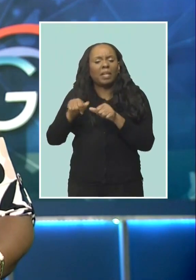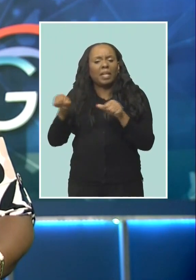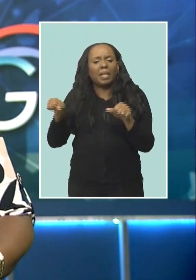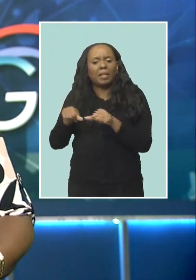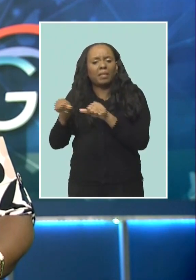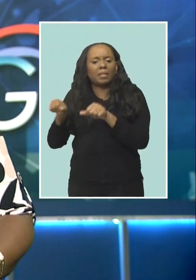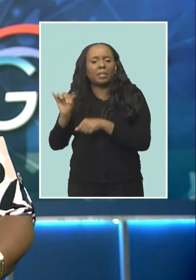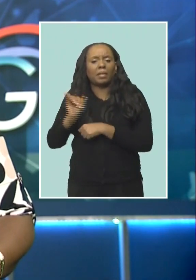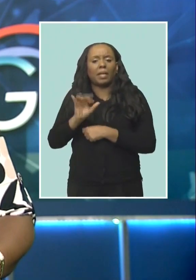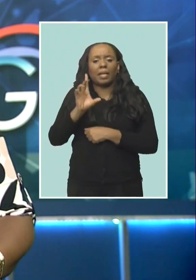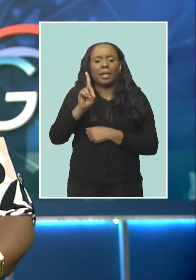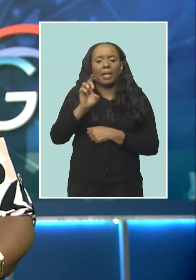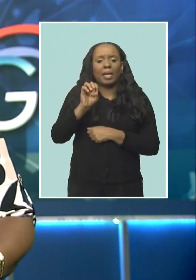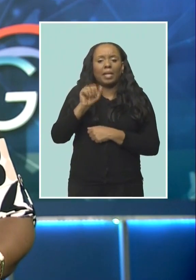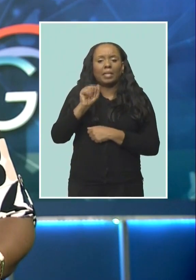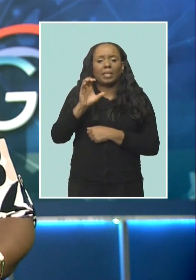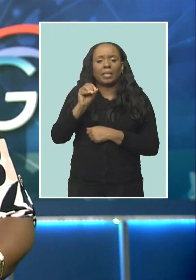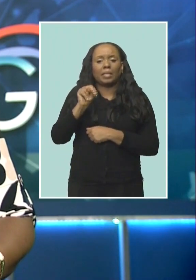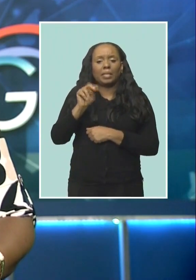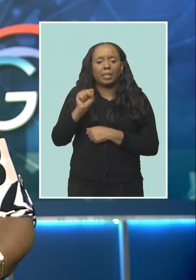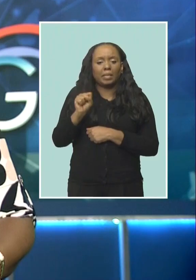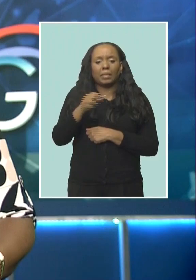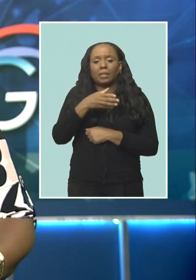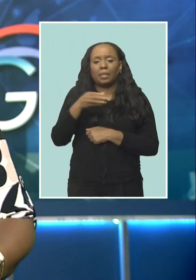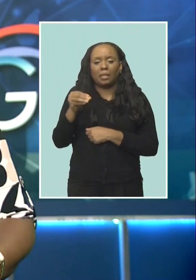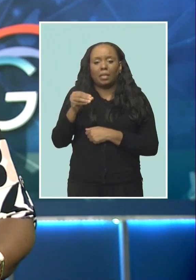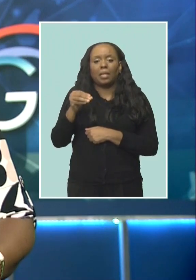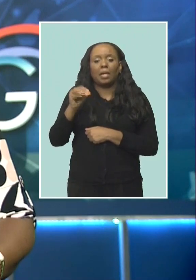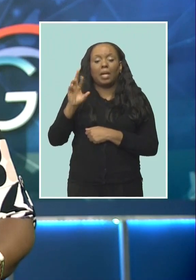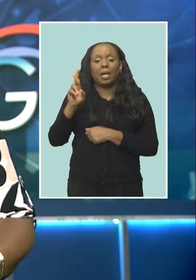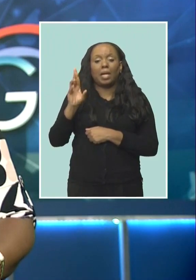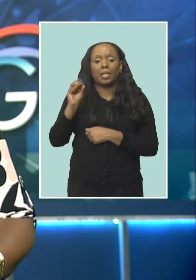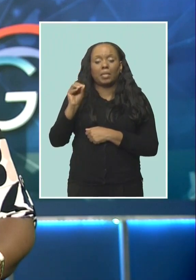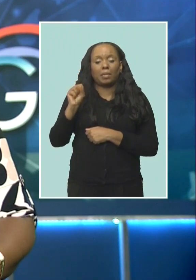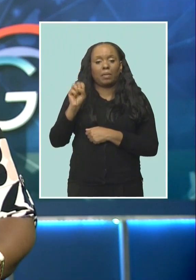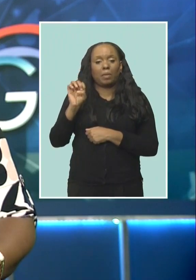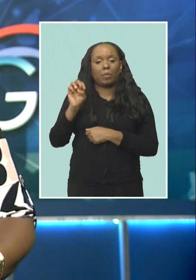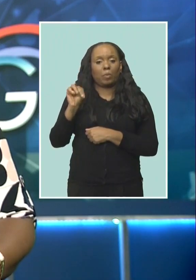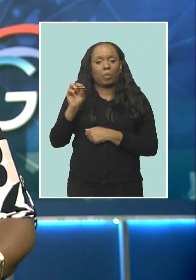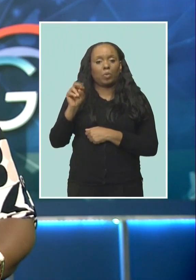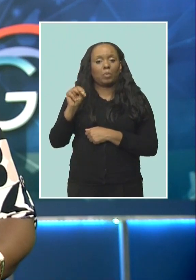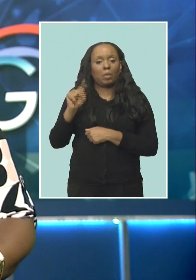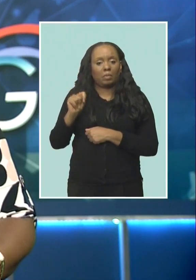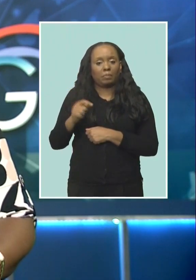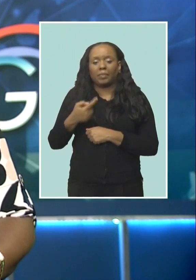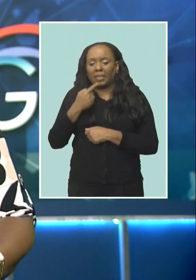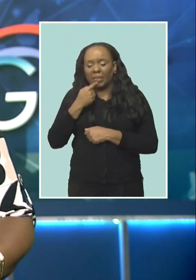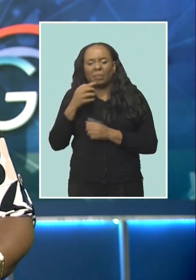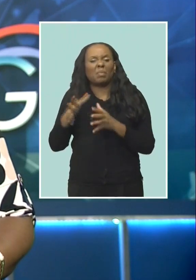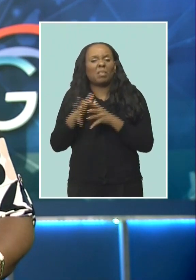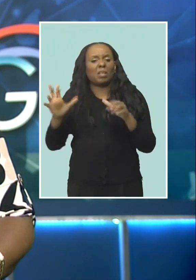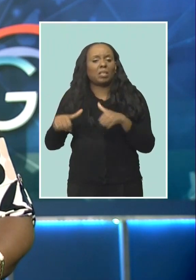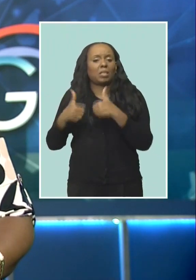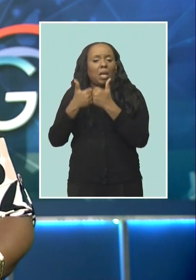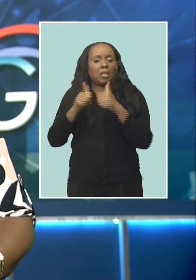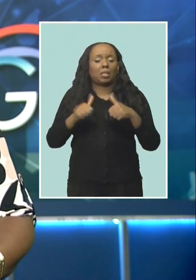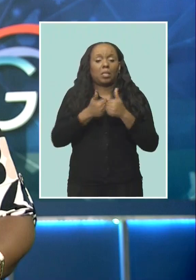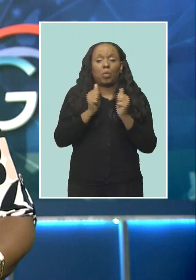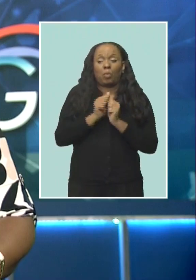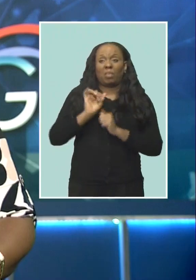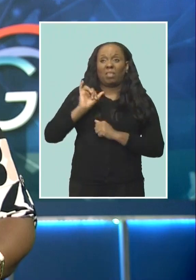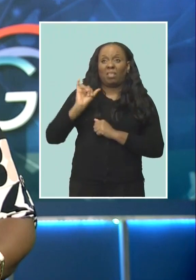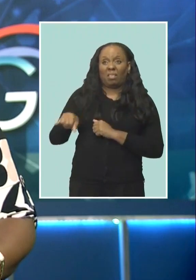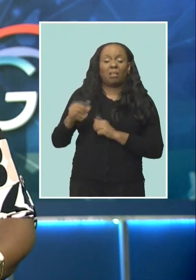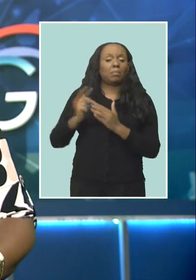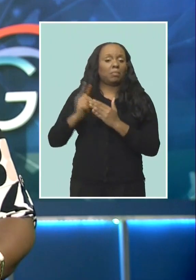in communities, including Ferniehurst, Deacon's Farm and Rosemont. He admits there are a number of challenges with the program,